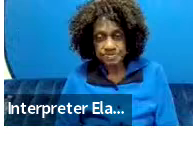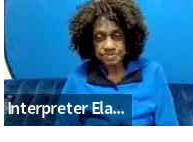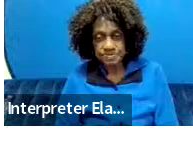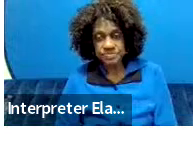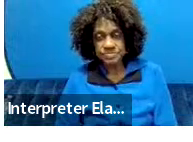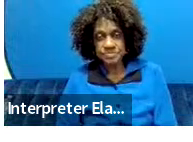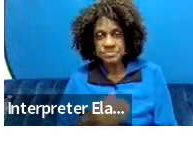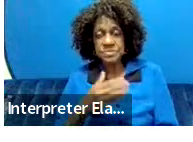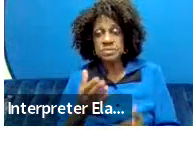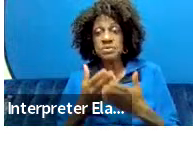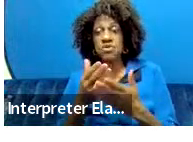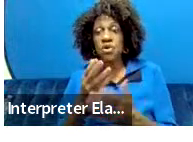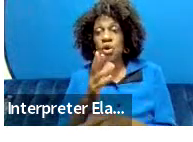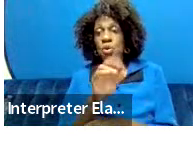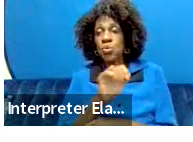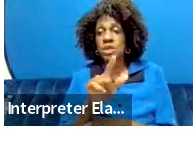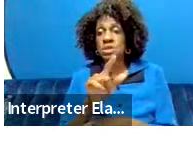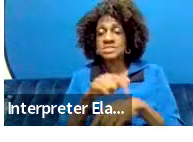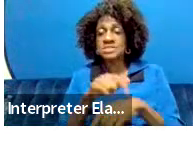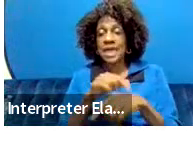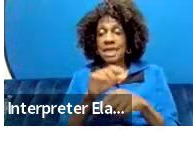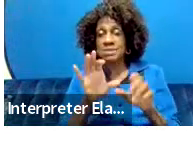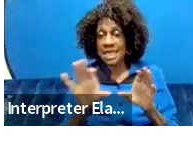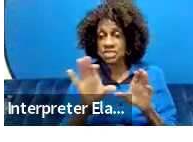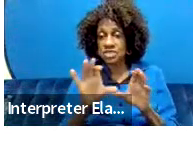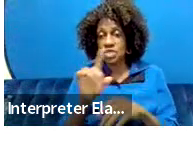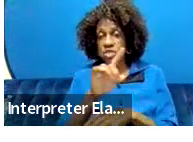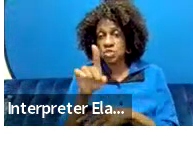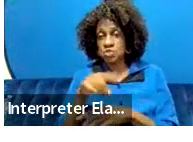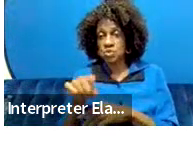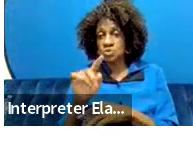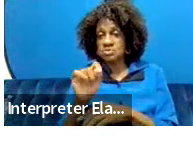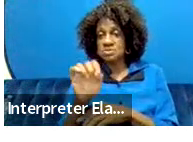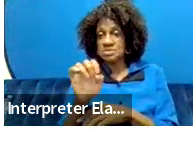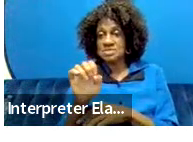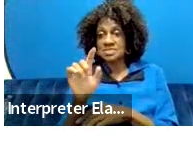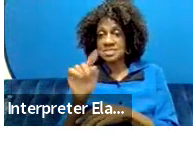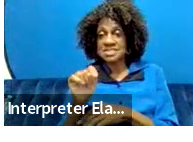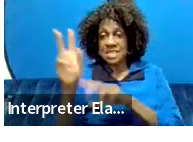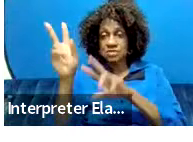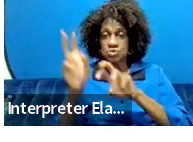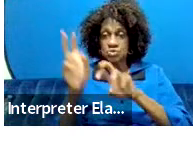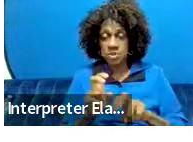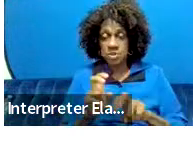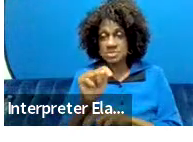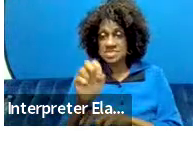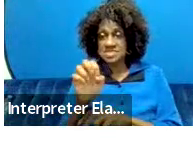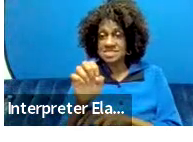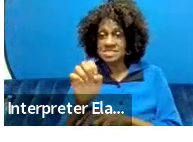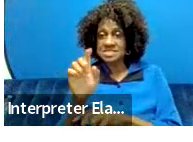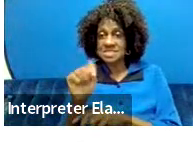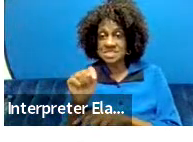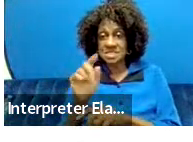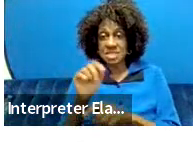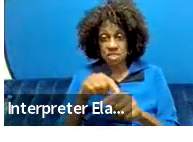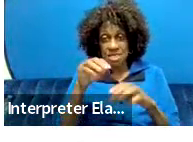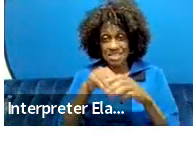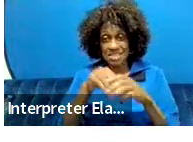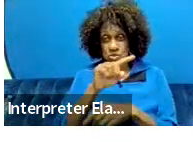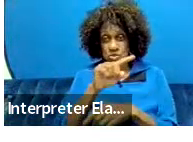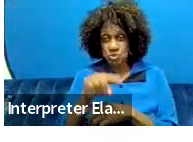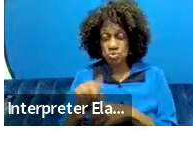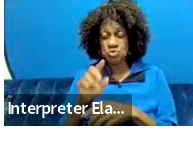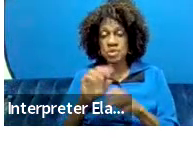We are providing real-time captioning today in Zoom text as well as stream text. So within Zoom, you will be able